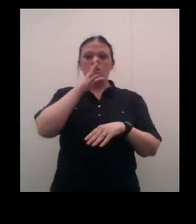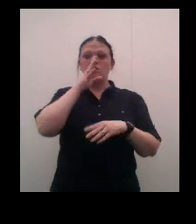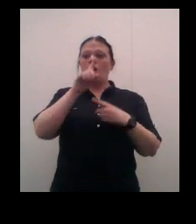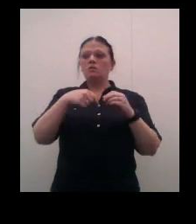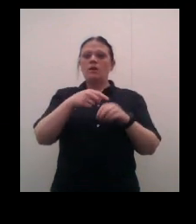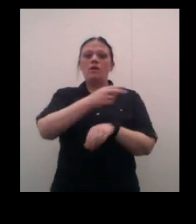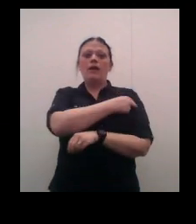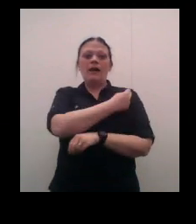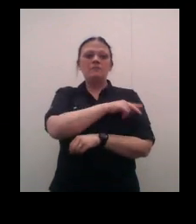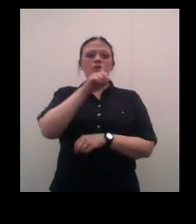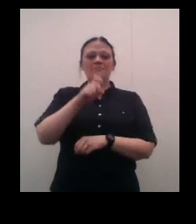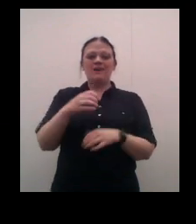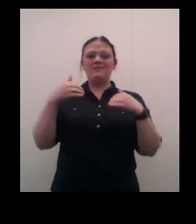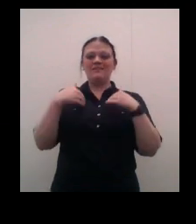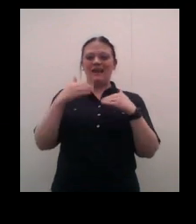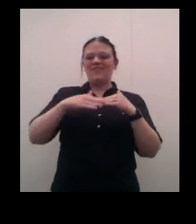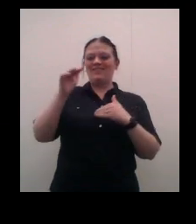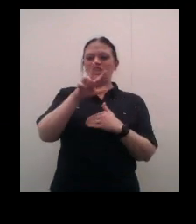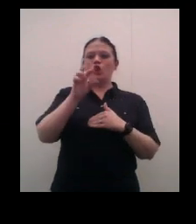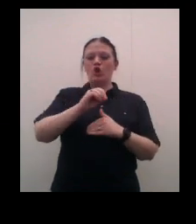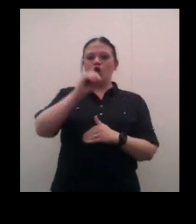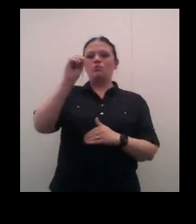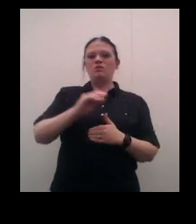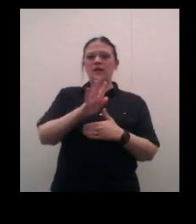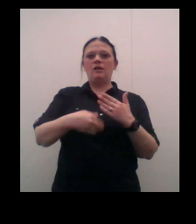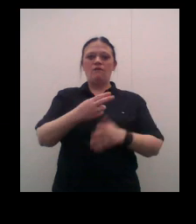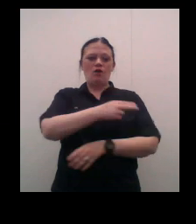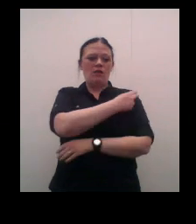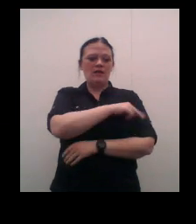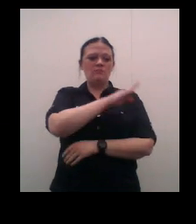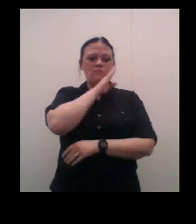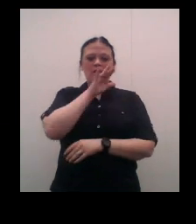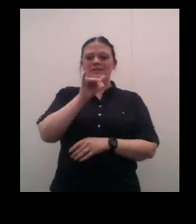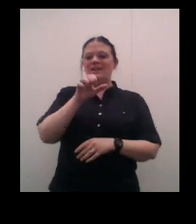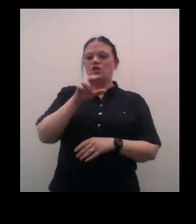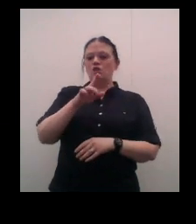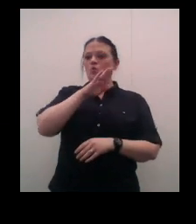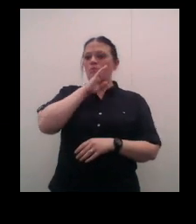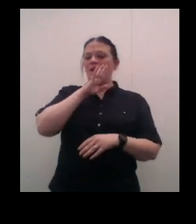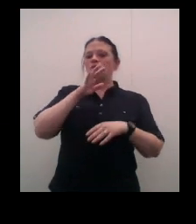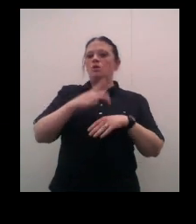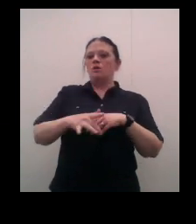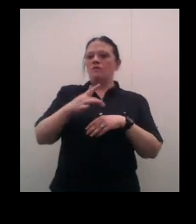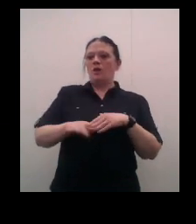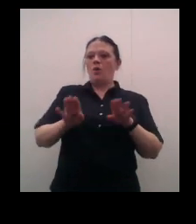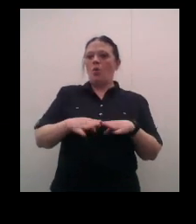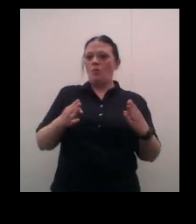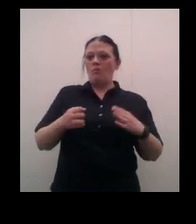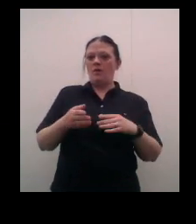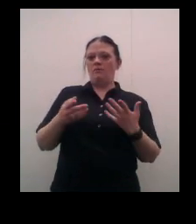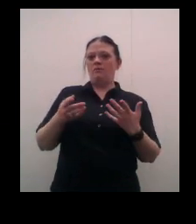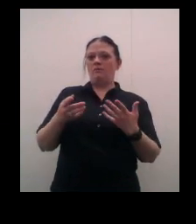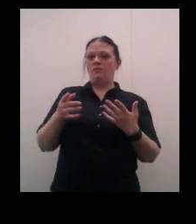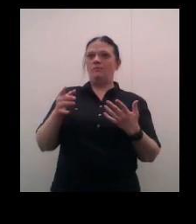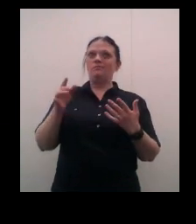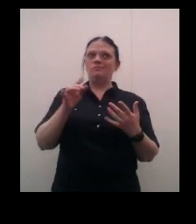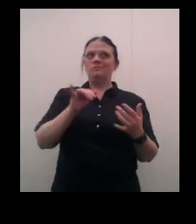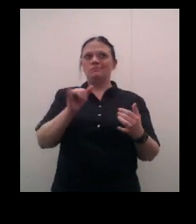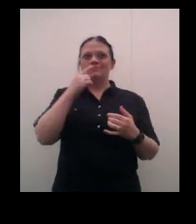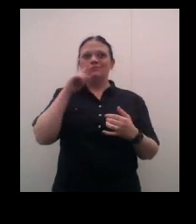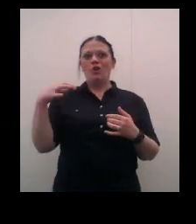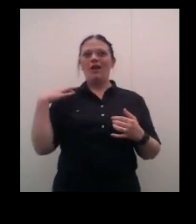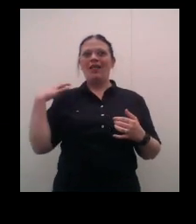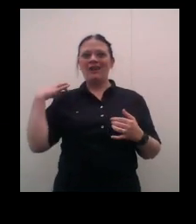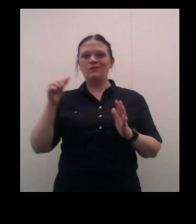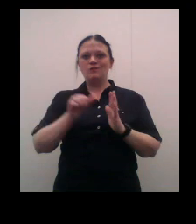must have at least 30% of all hospital beds and ICU beds open. And he said after elective surgeries. Well, we don't